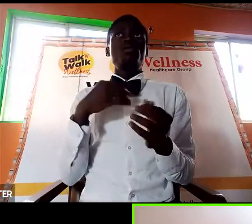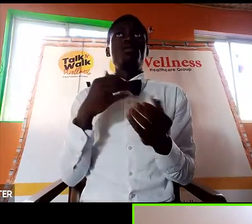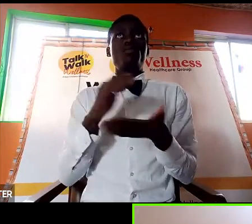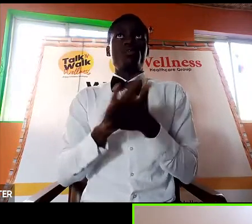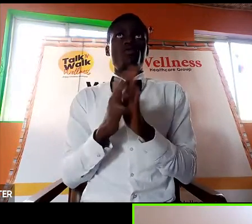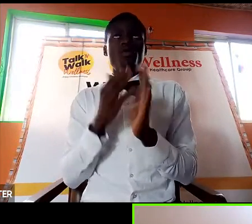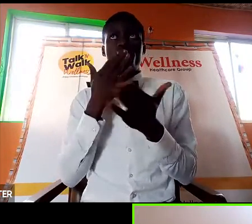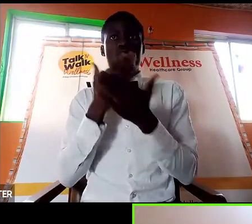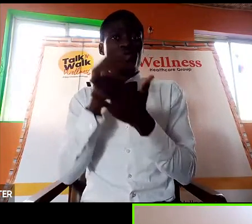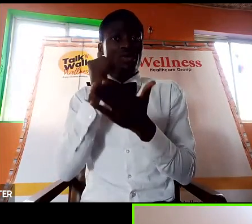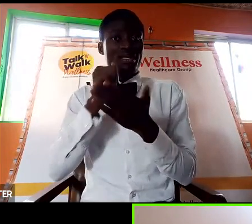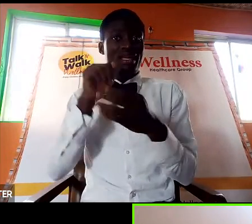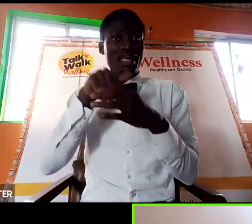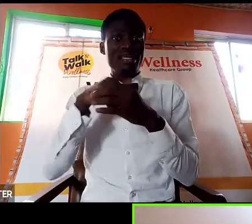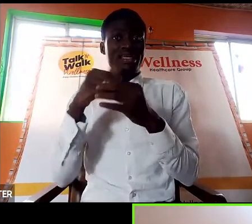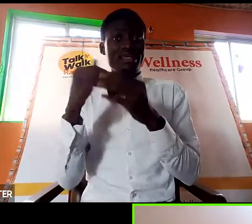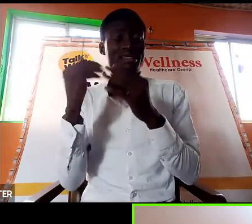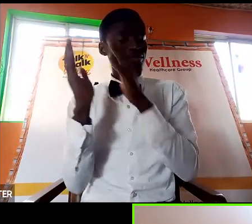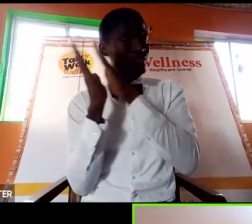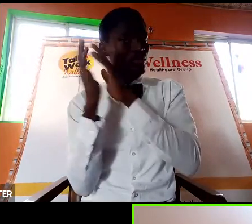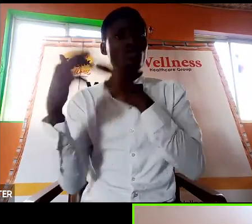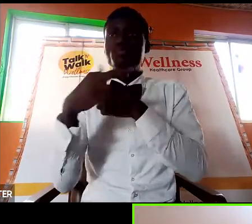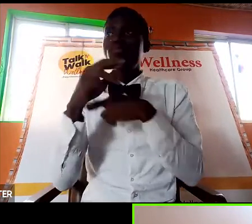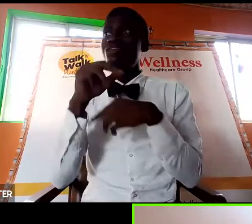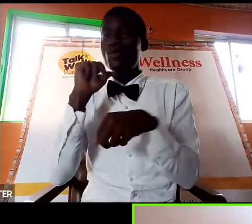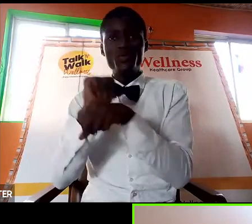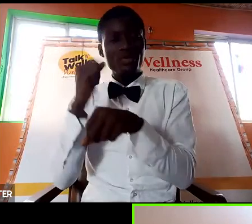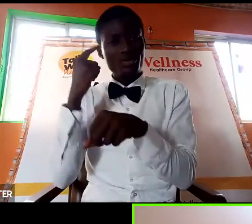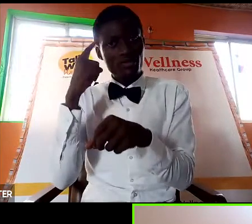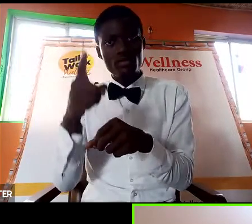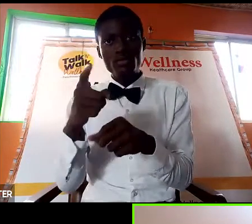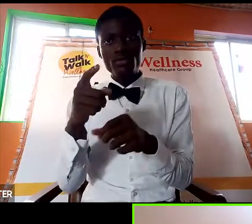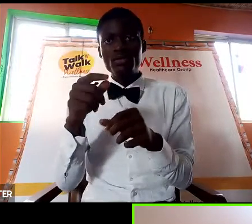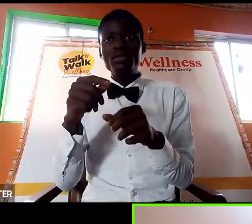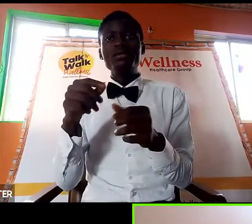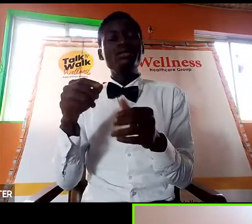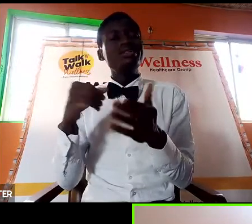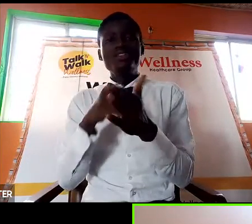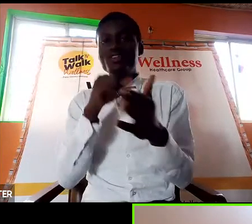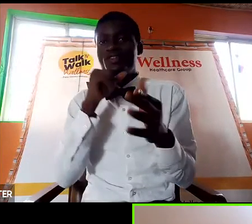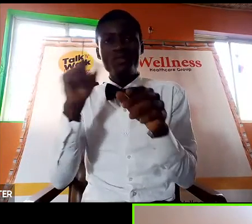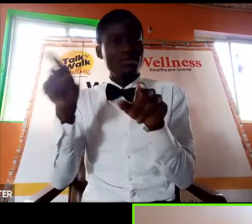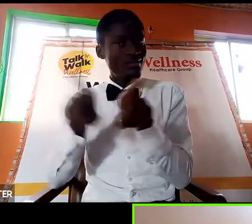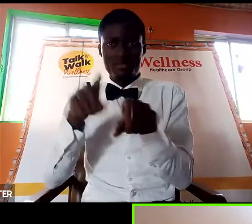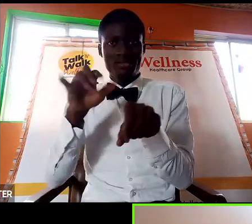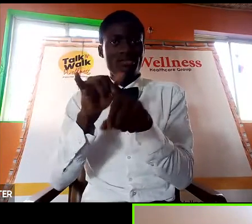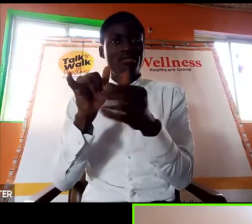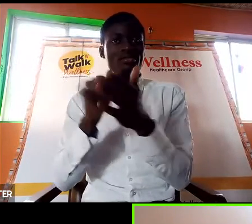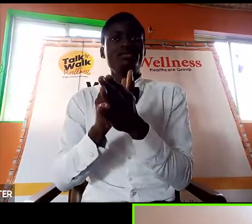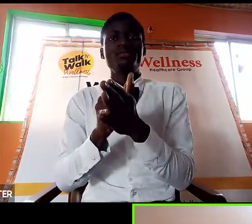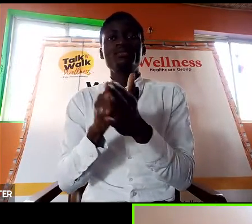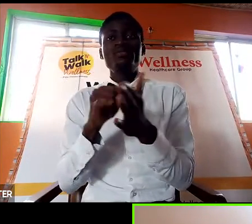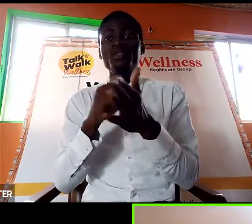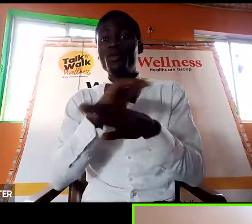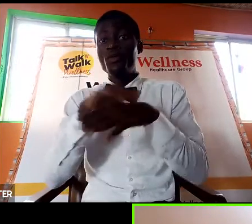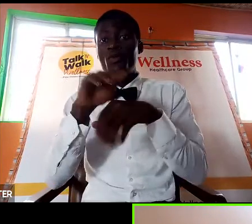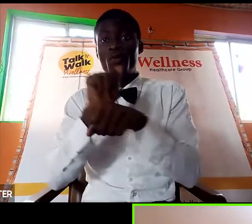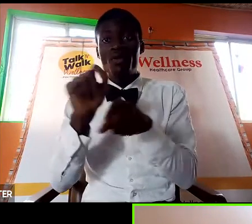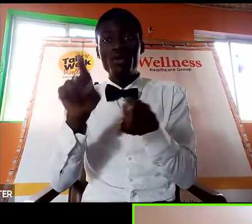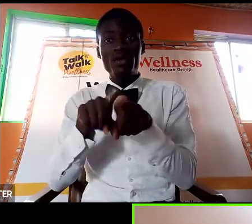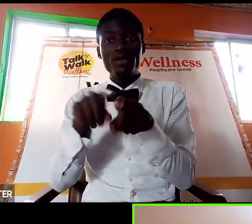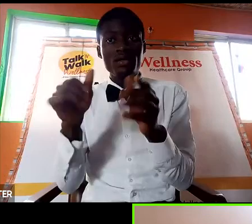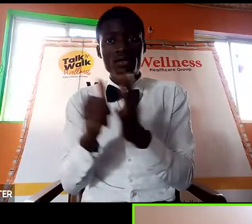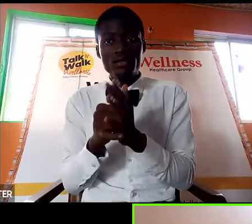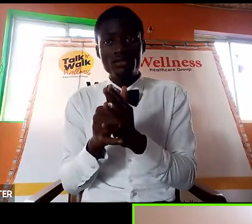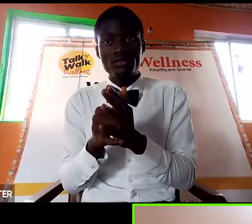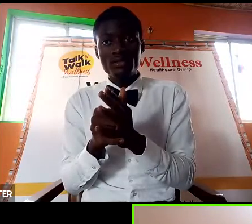And I can explain that to you. It doesn't work like that. His brain works with a woman who can take